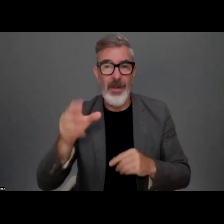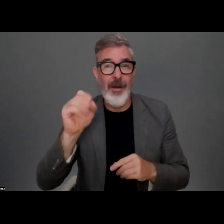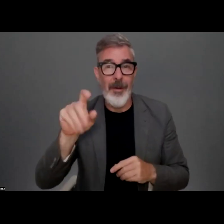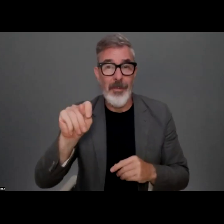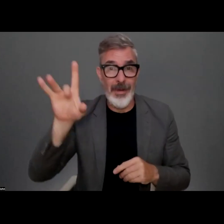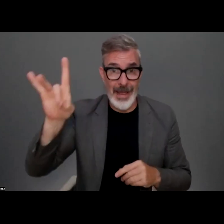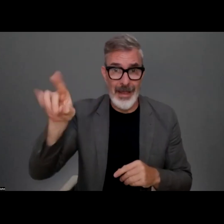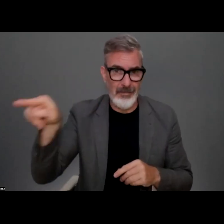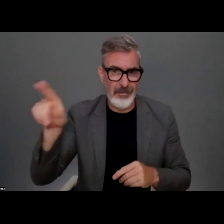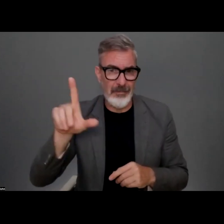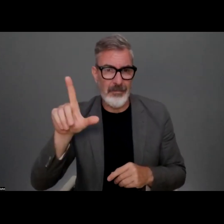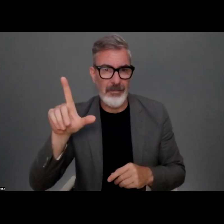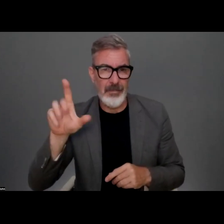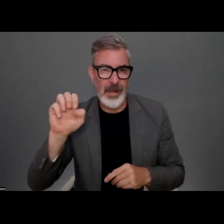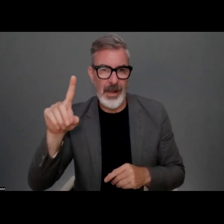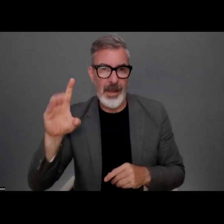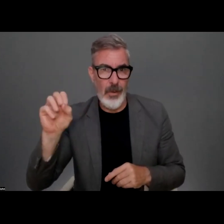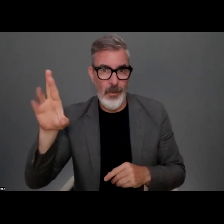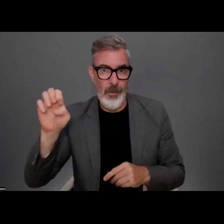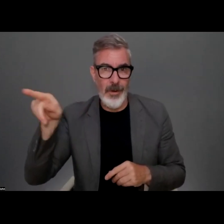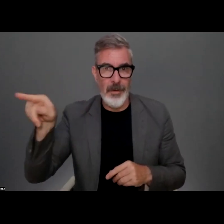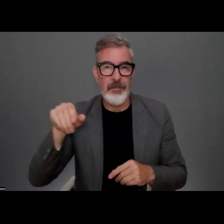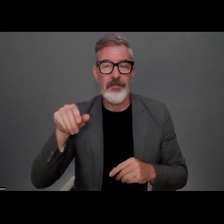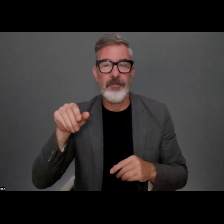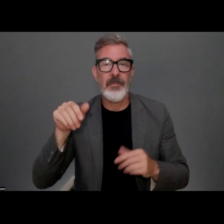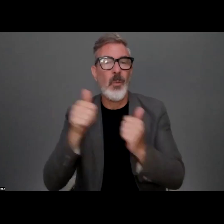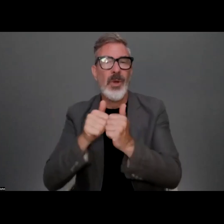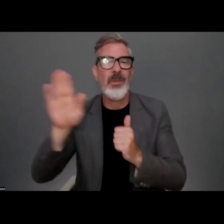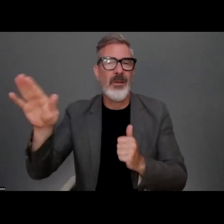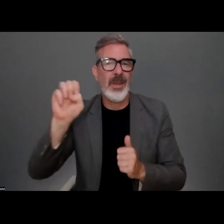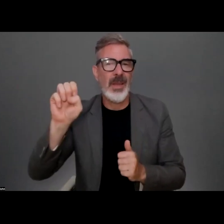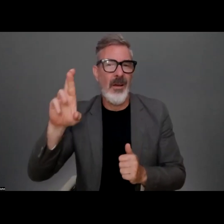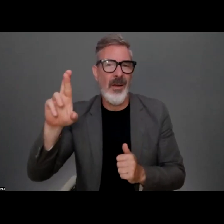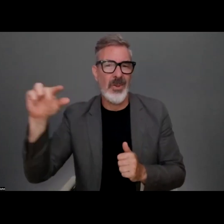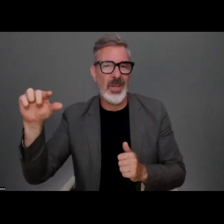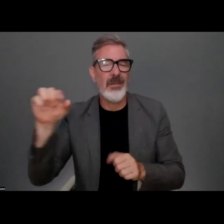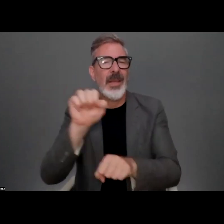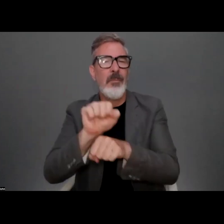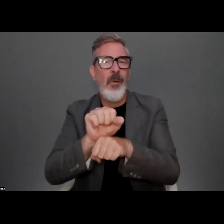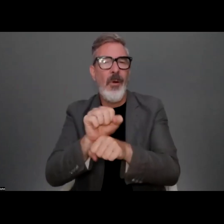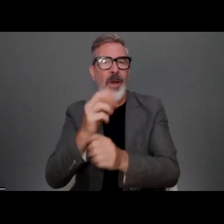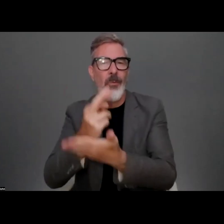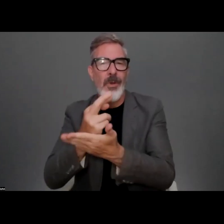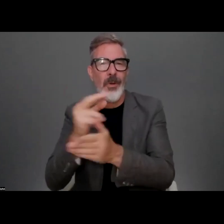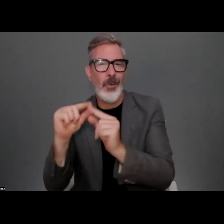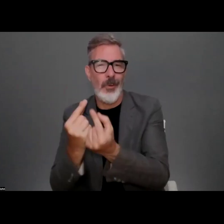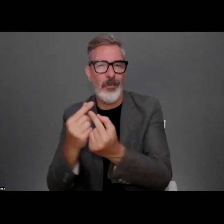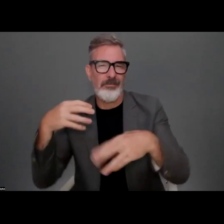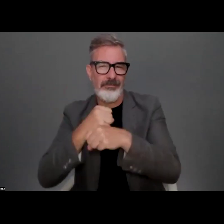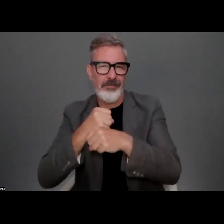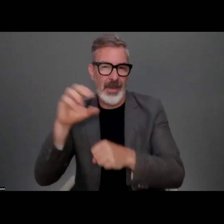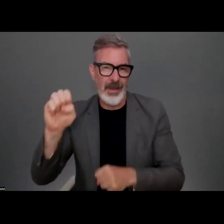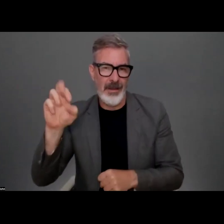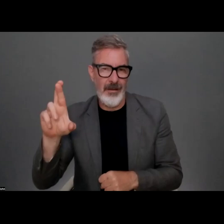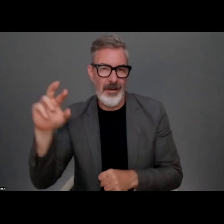LEDCOR with their employee resource group, so ERGs. And